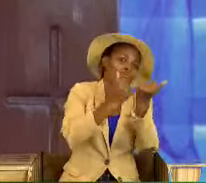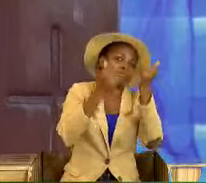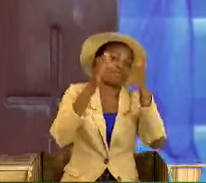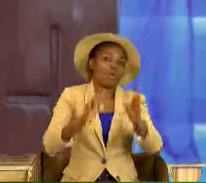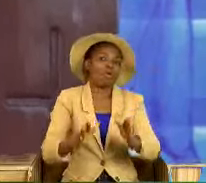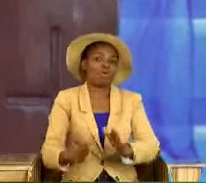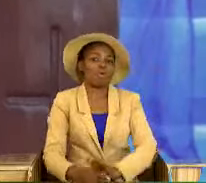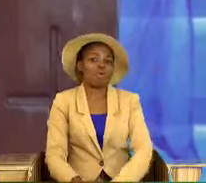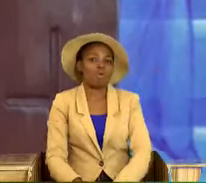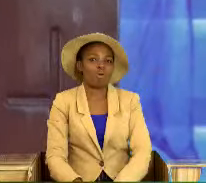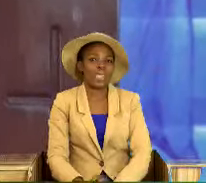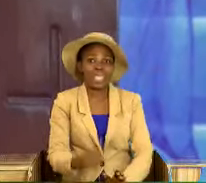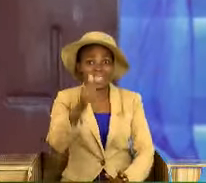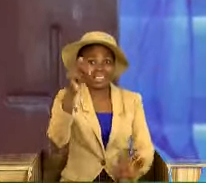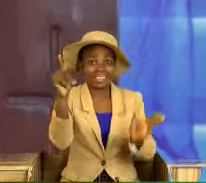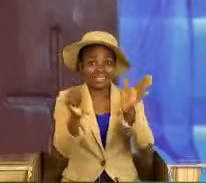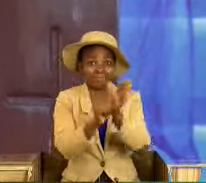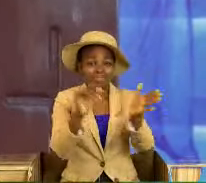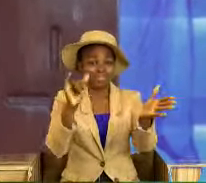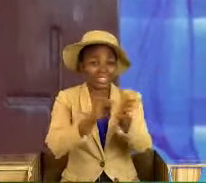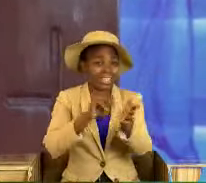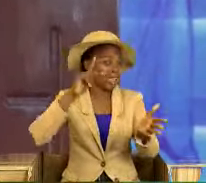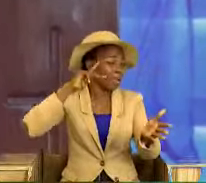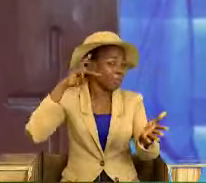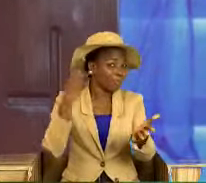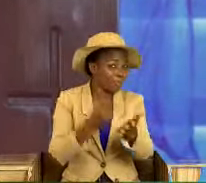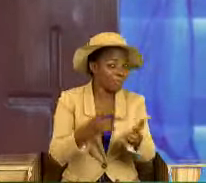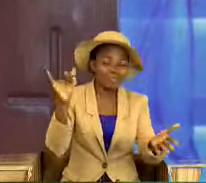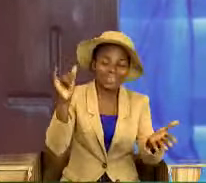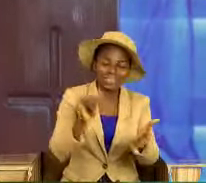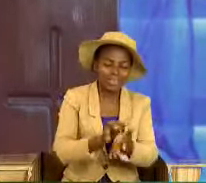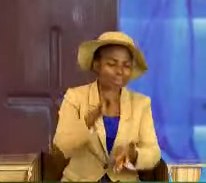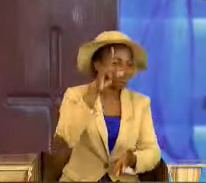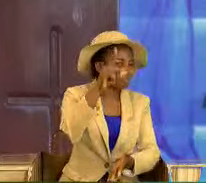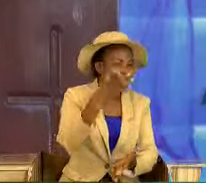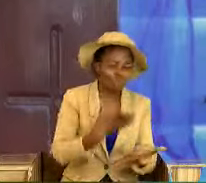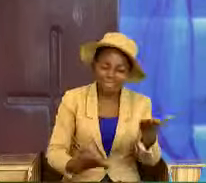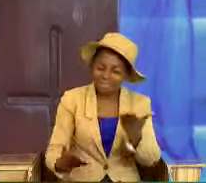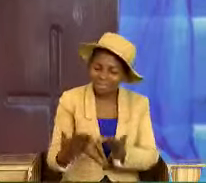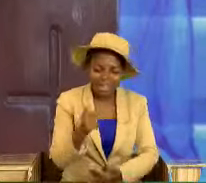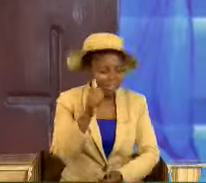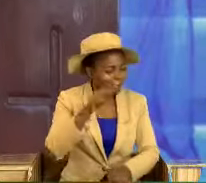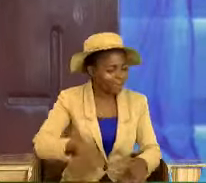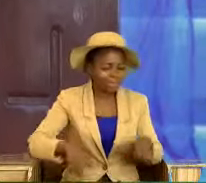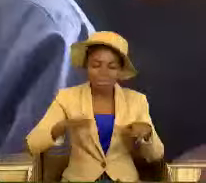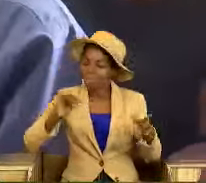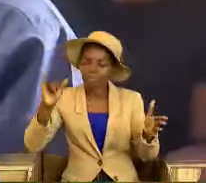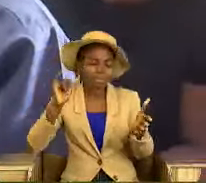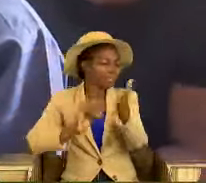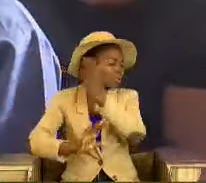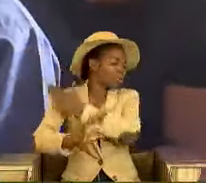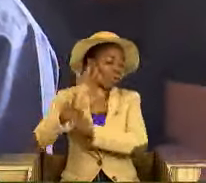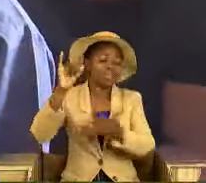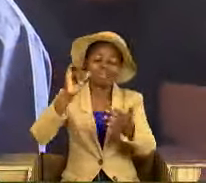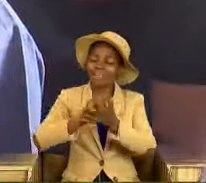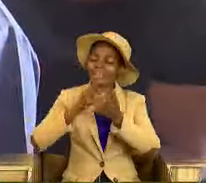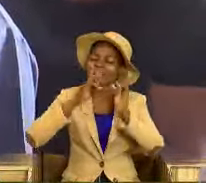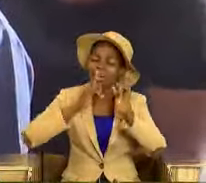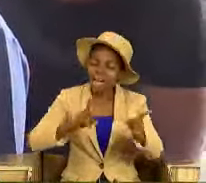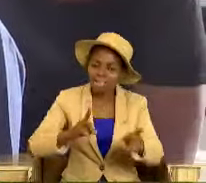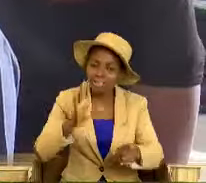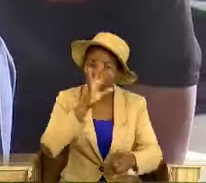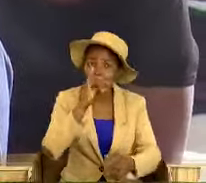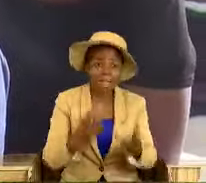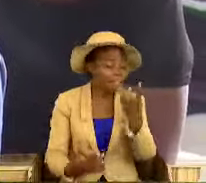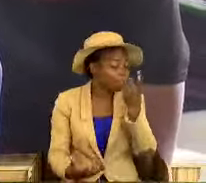proves that you serve a living God that answers by fire testimony that